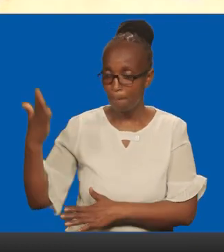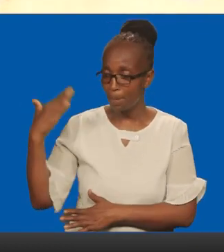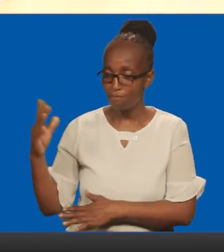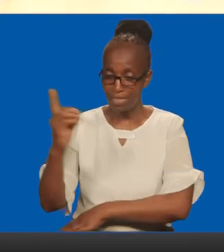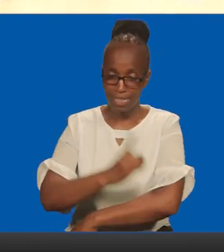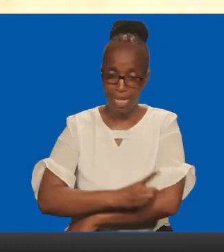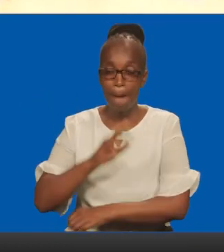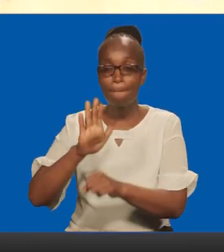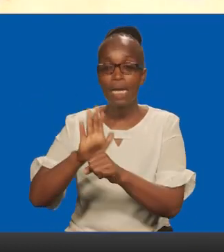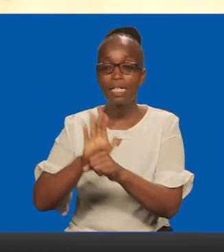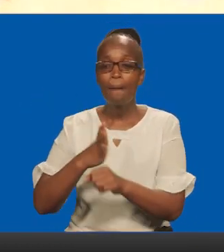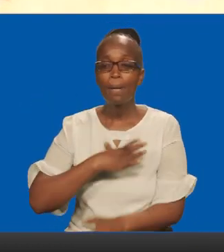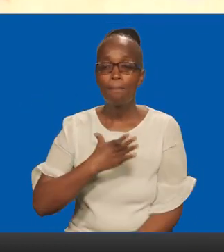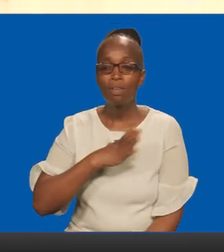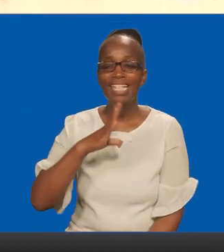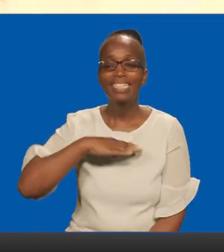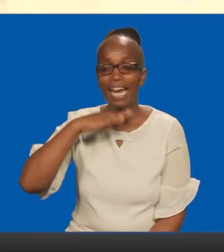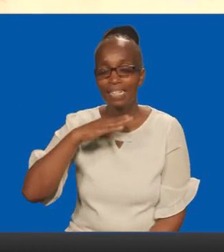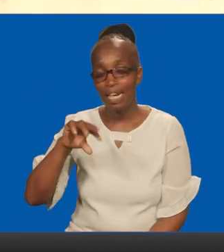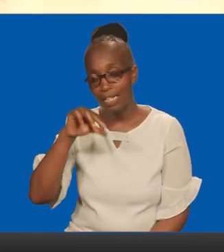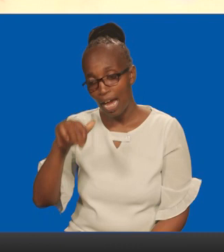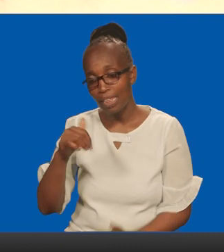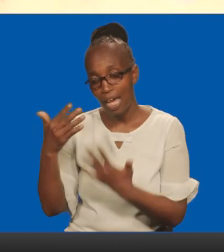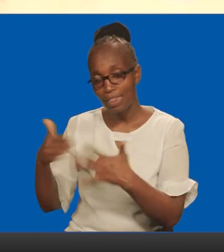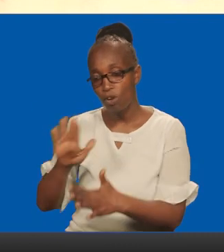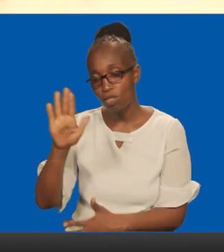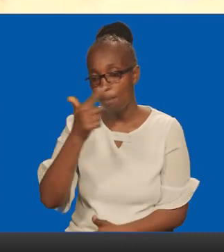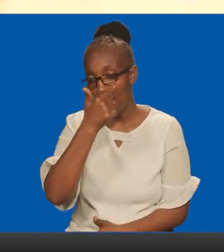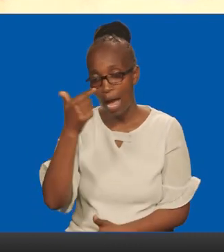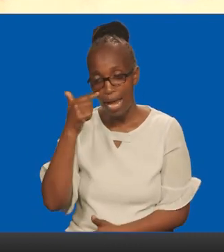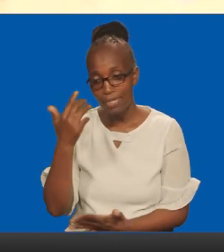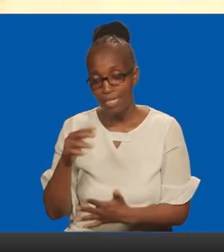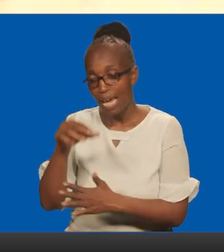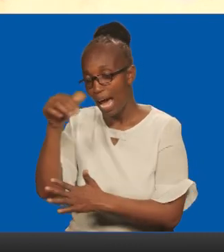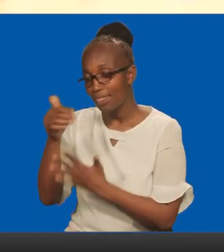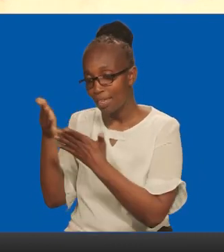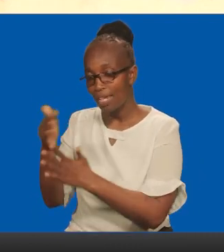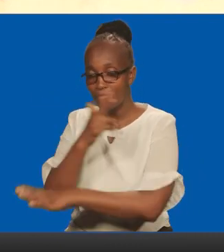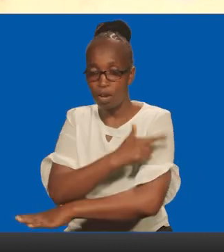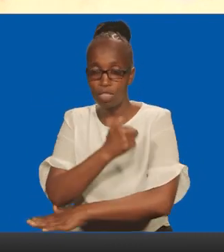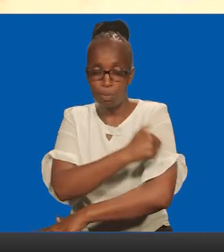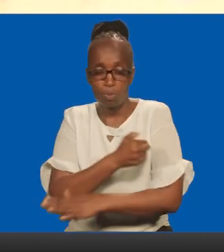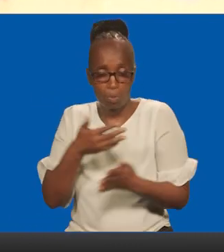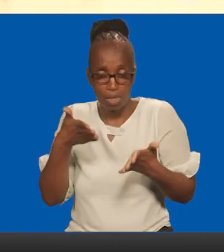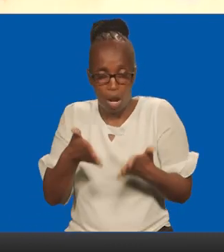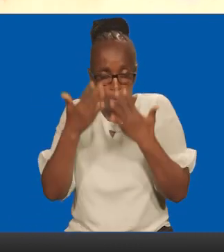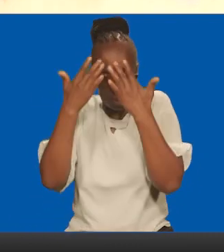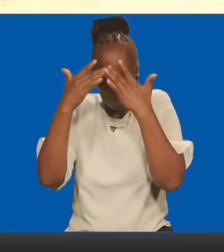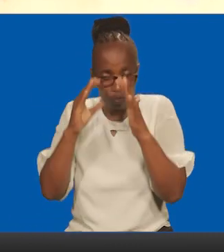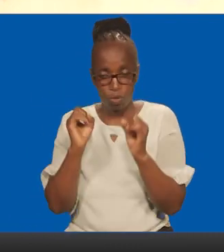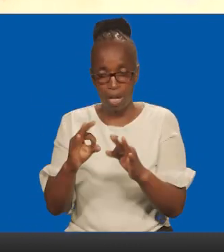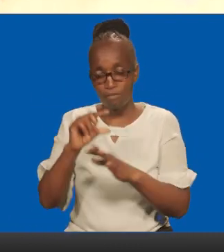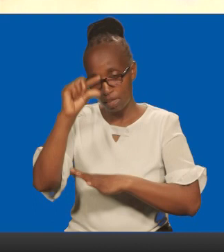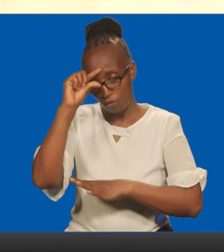na njana ndio iliua watu wengi sana, na wengine wakakosa maso na wako hospitali. Sasa hata